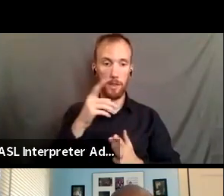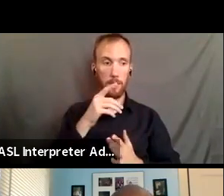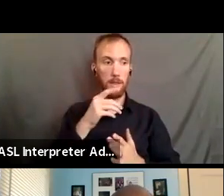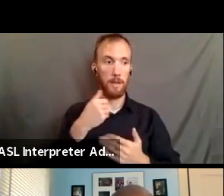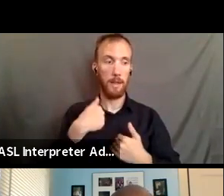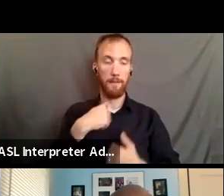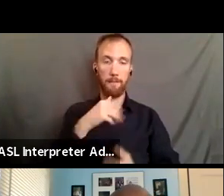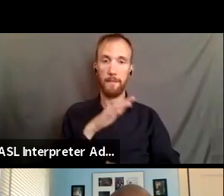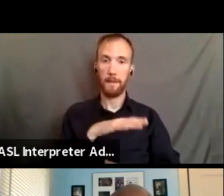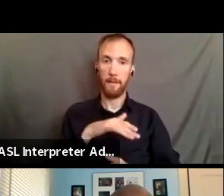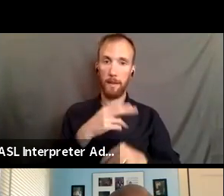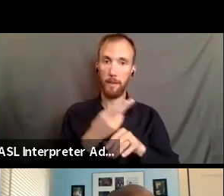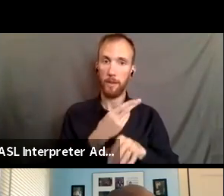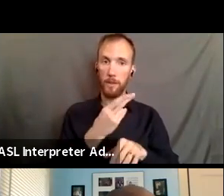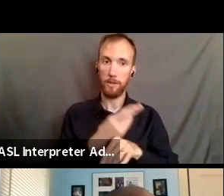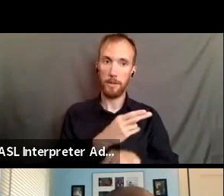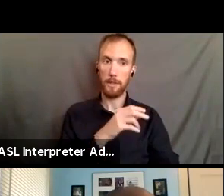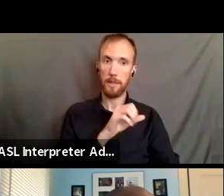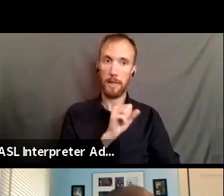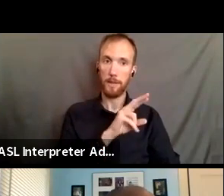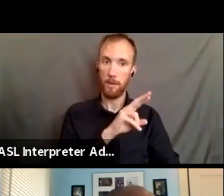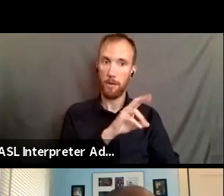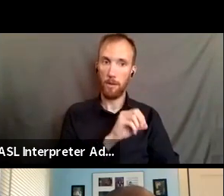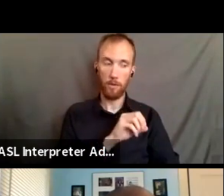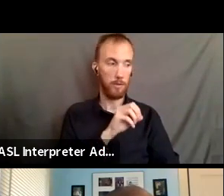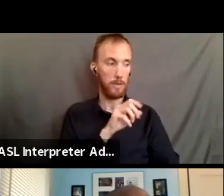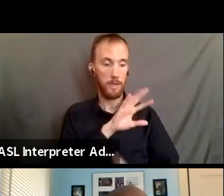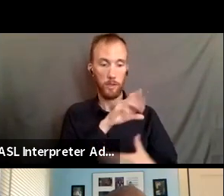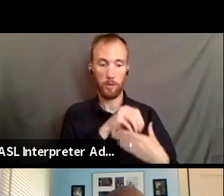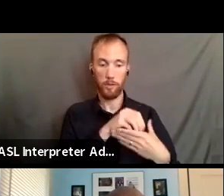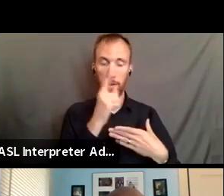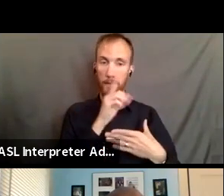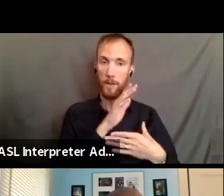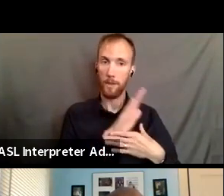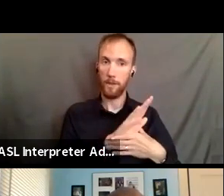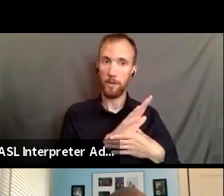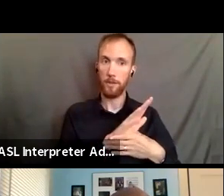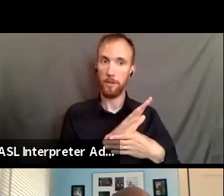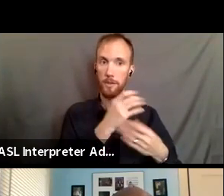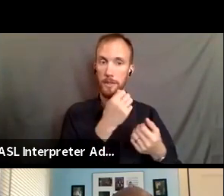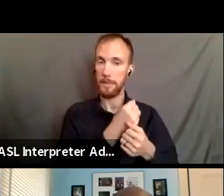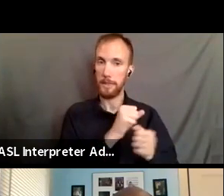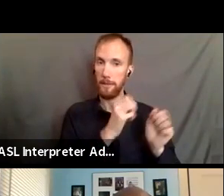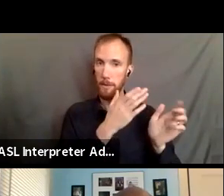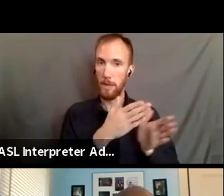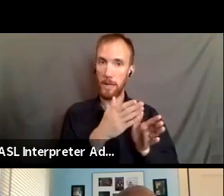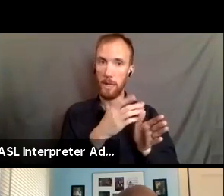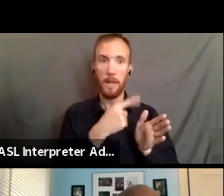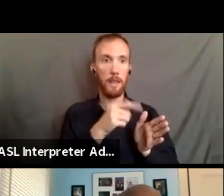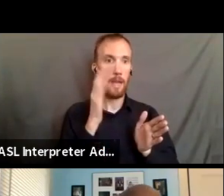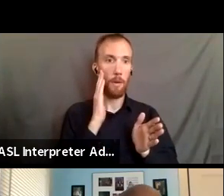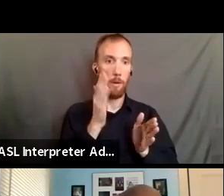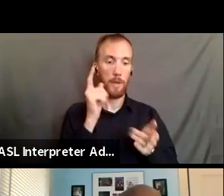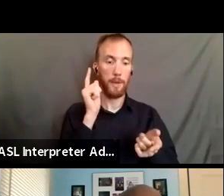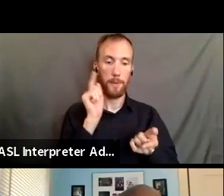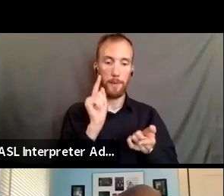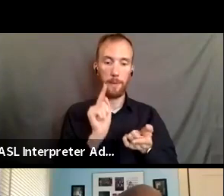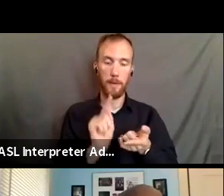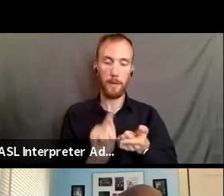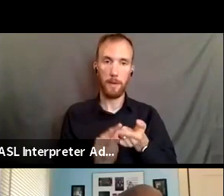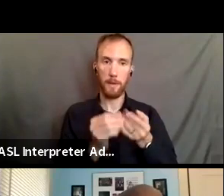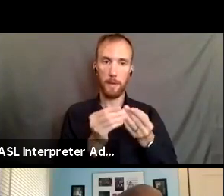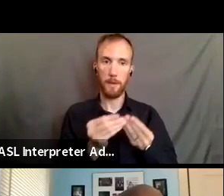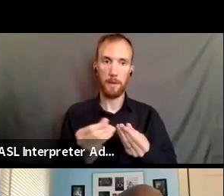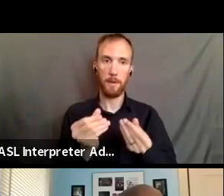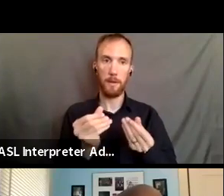uh as part of their safety plan they would be phasing out their use because they would be going from having sros to selecting a